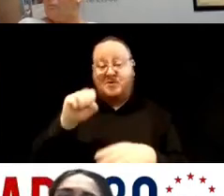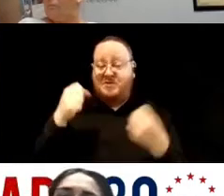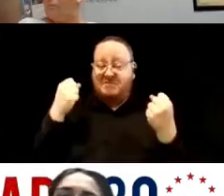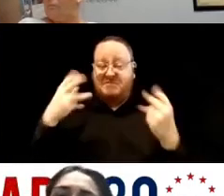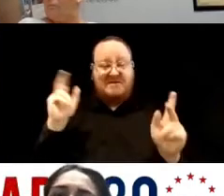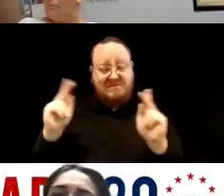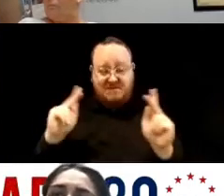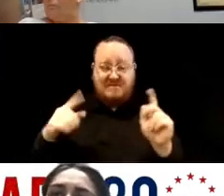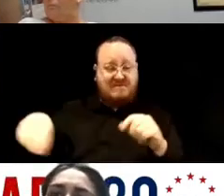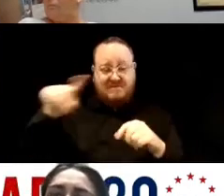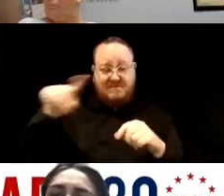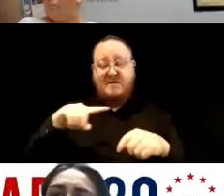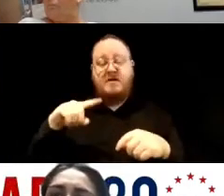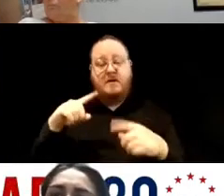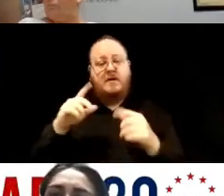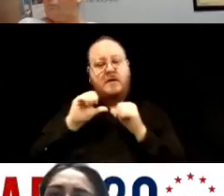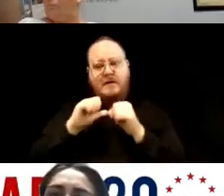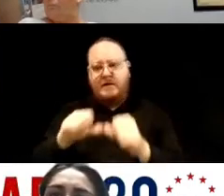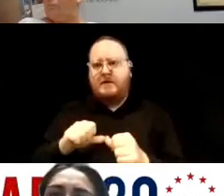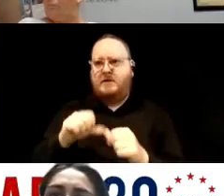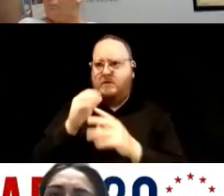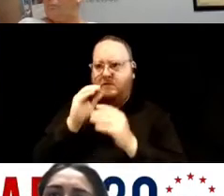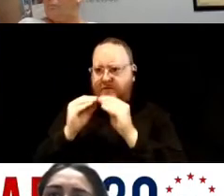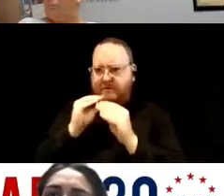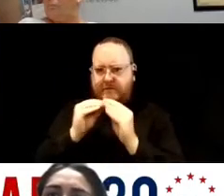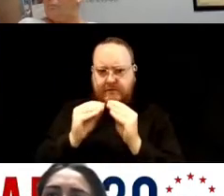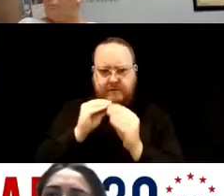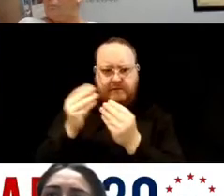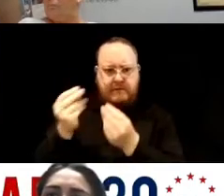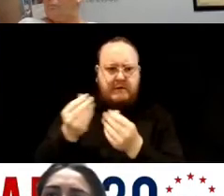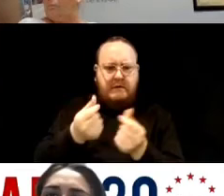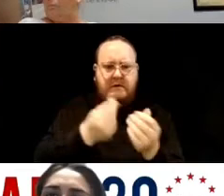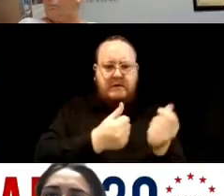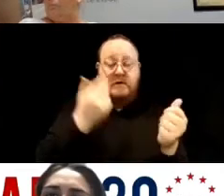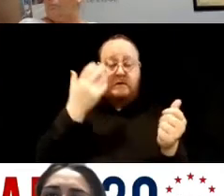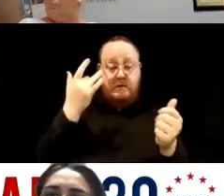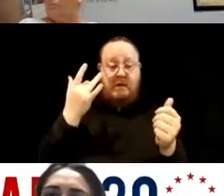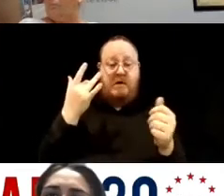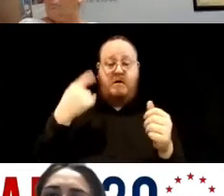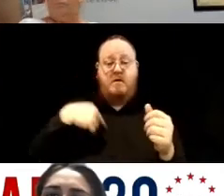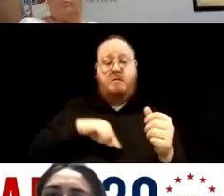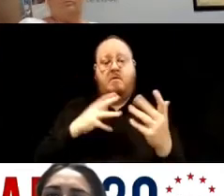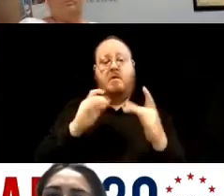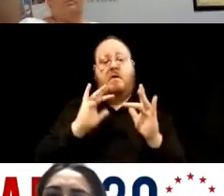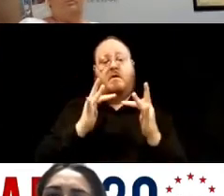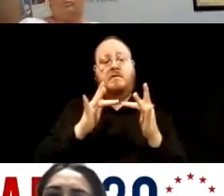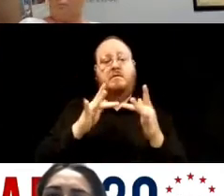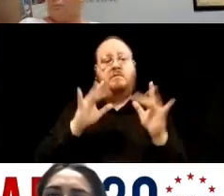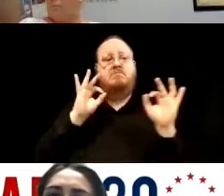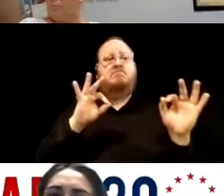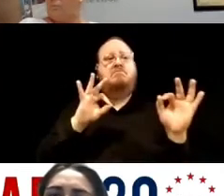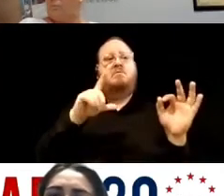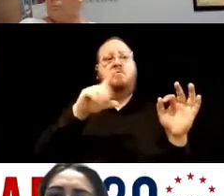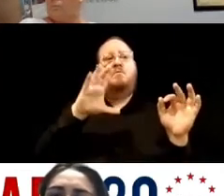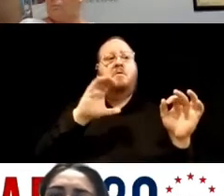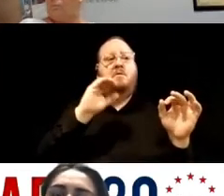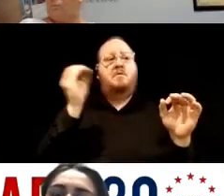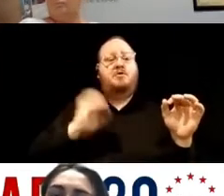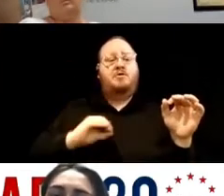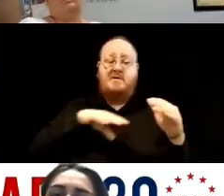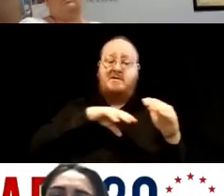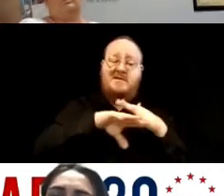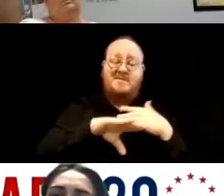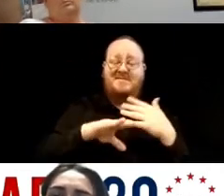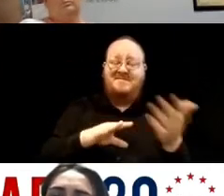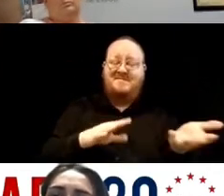and they continue to address them because, as much as we want to make the internet 100% accessible, it's not. And